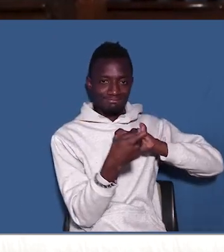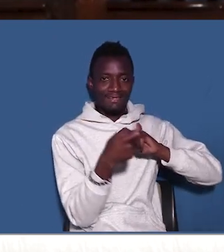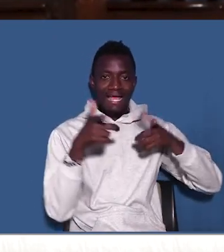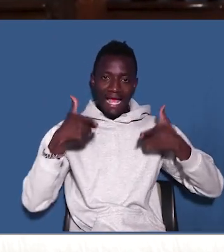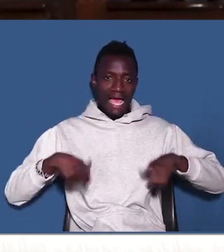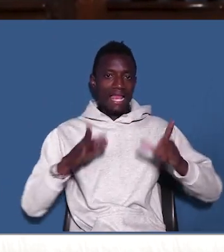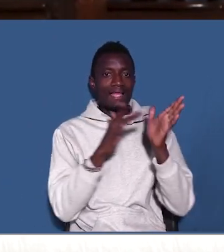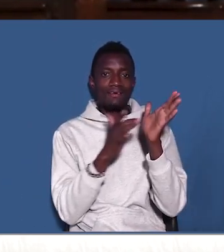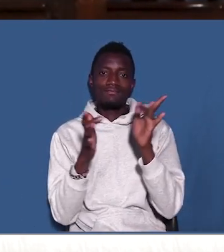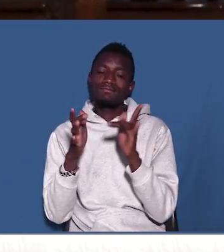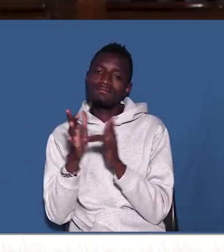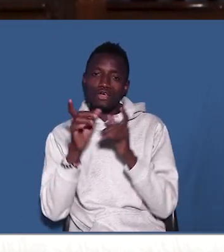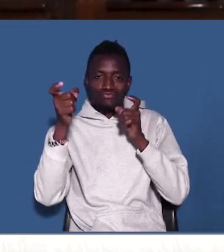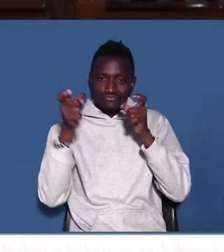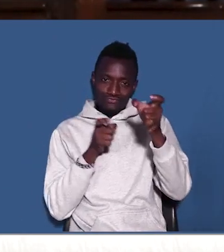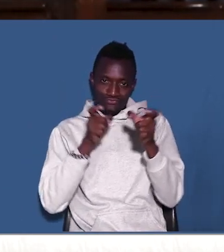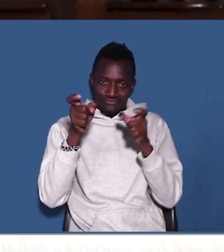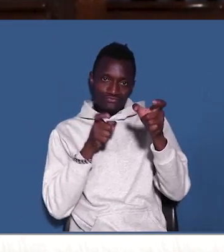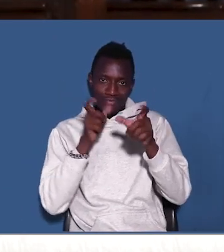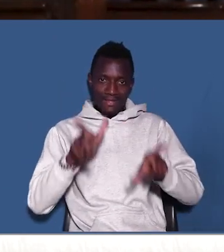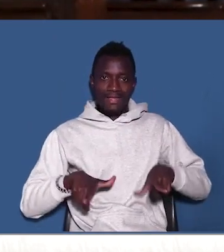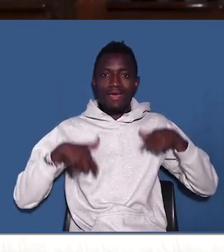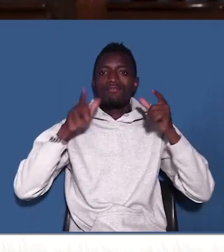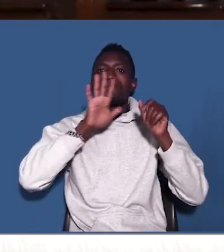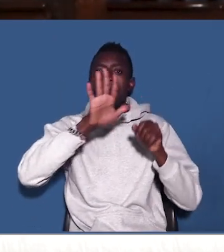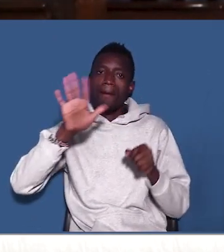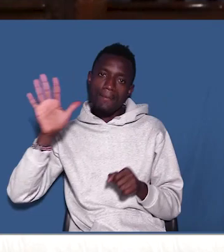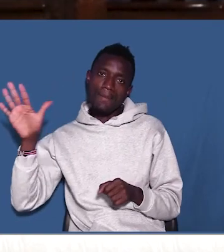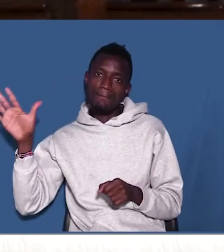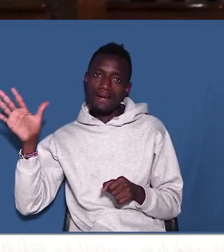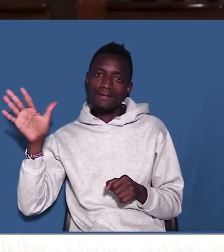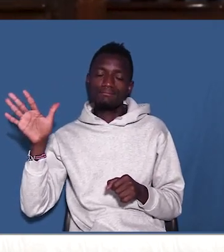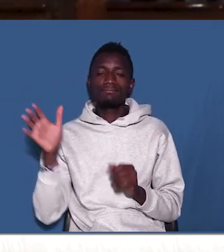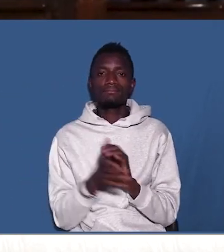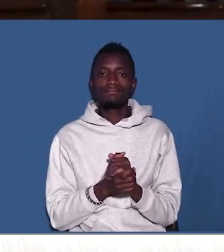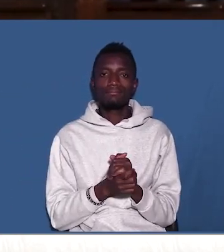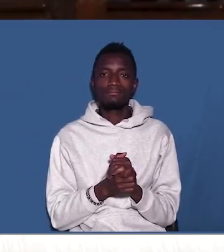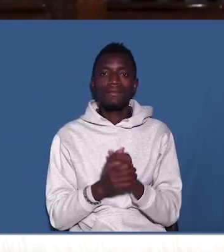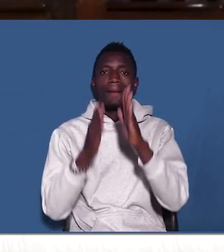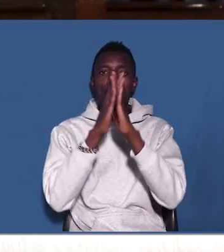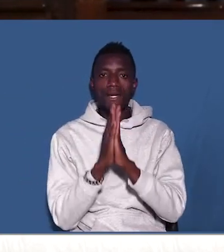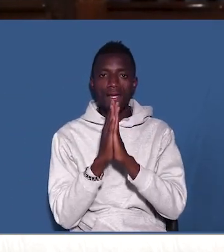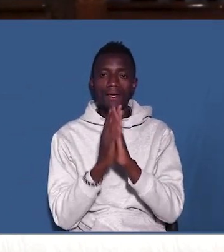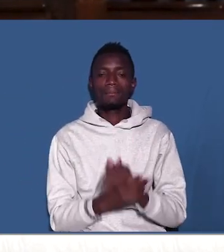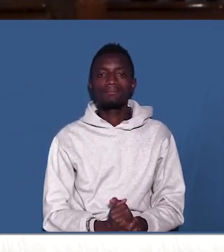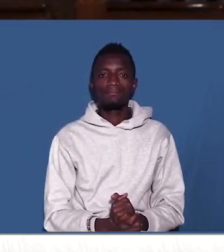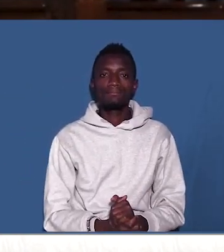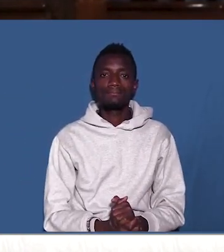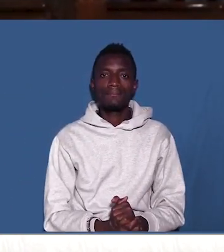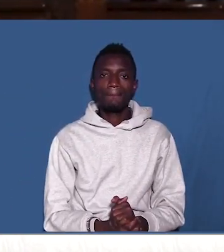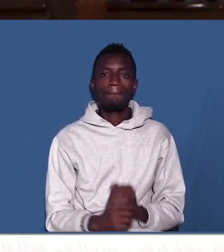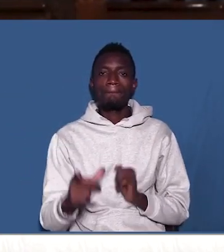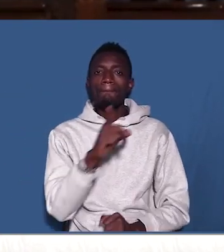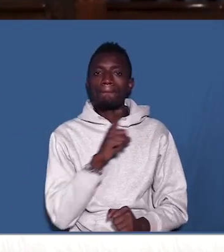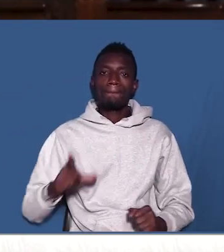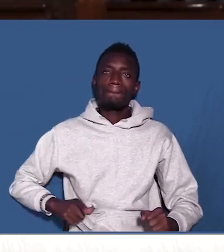king in your life, even today. Let us pray. Lord,